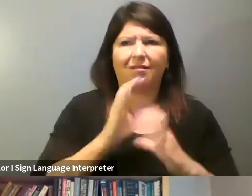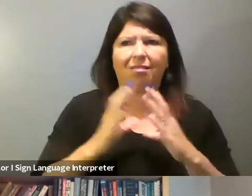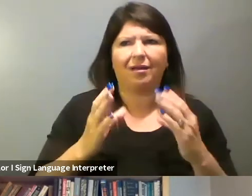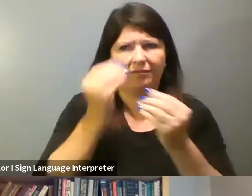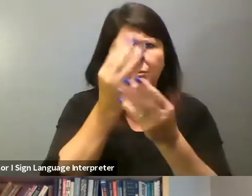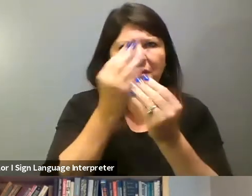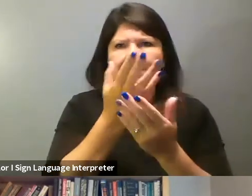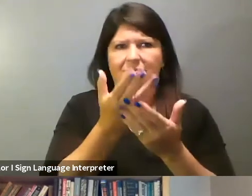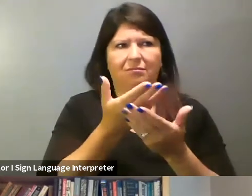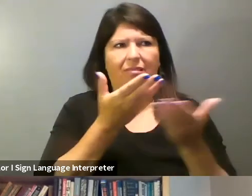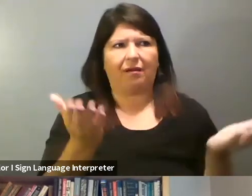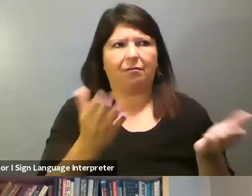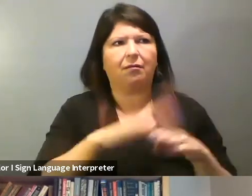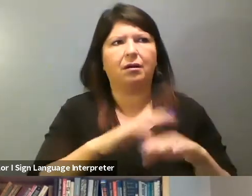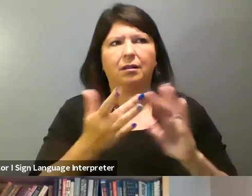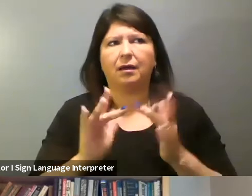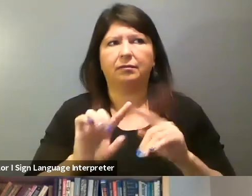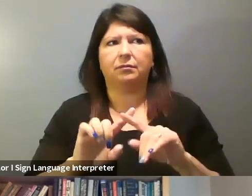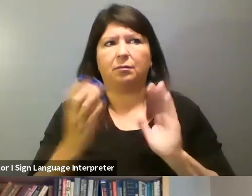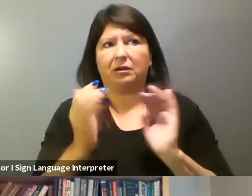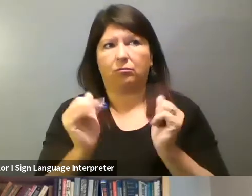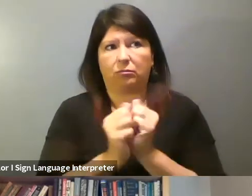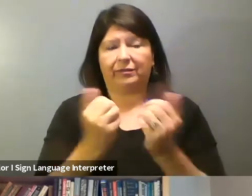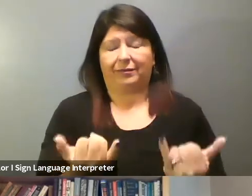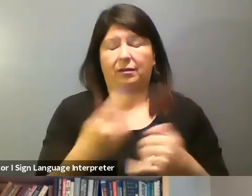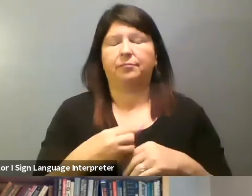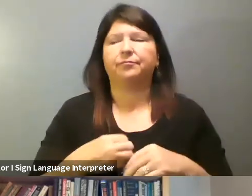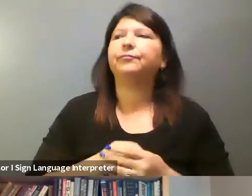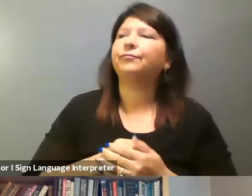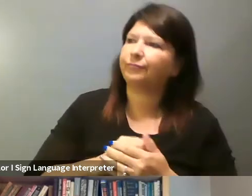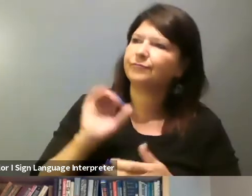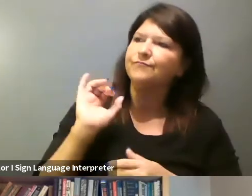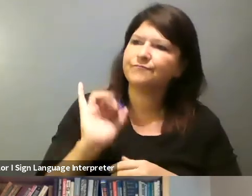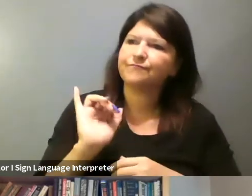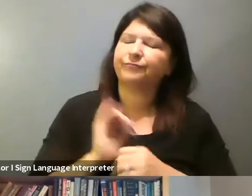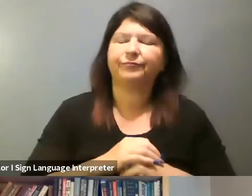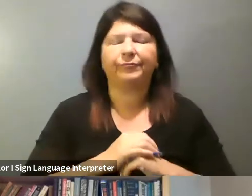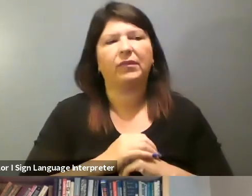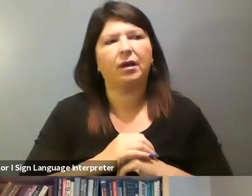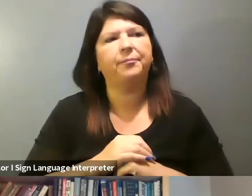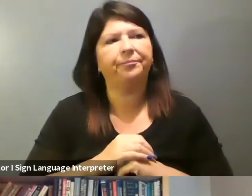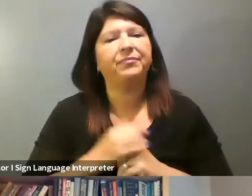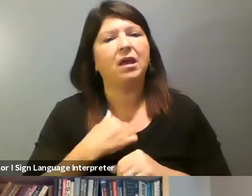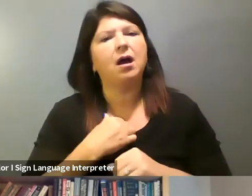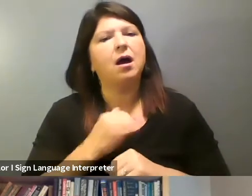I can believe that. Mm-hmm. You mentioned Cleo, who is here with us as well too.